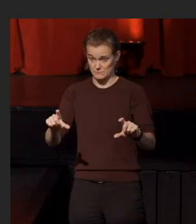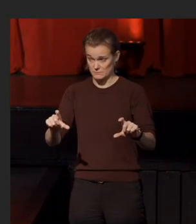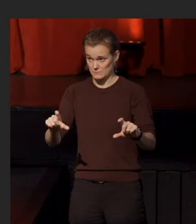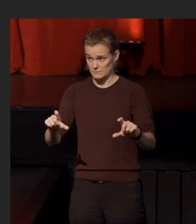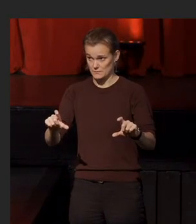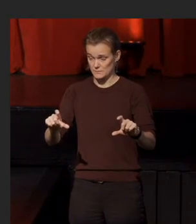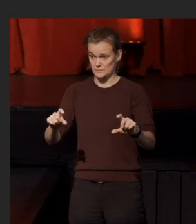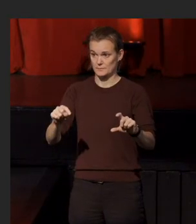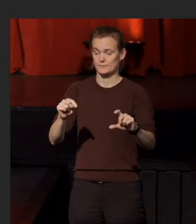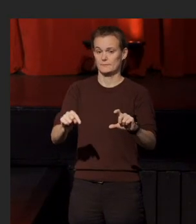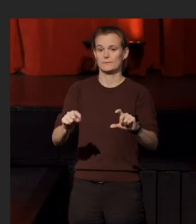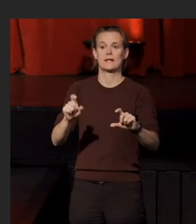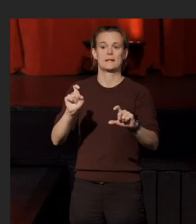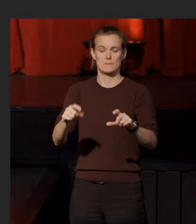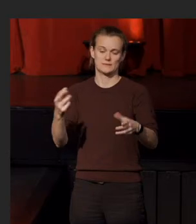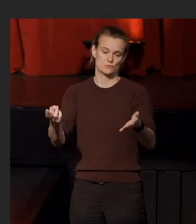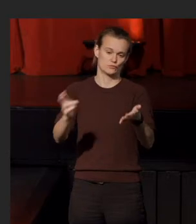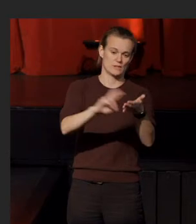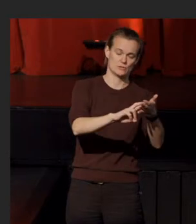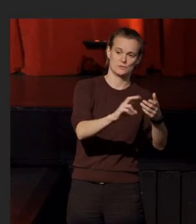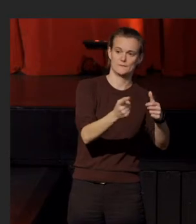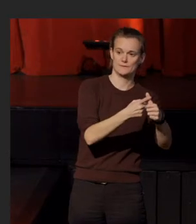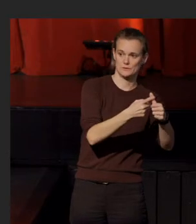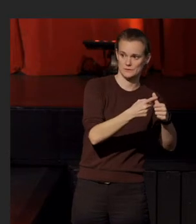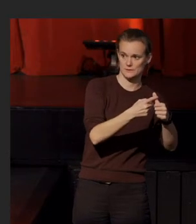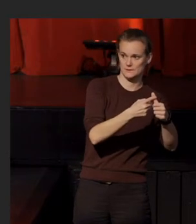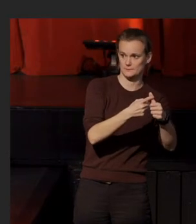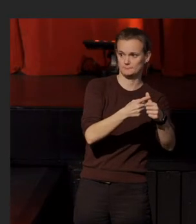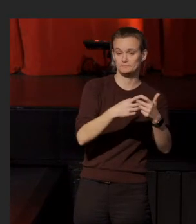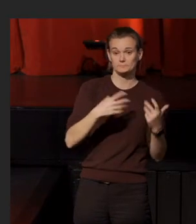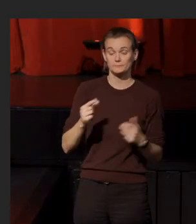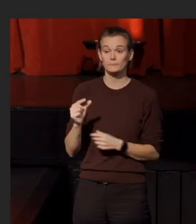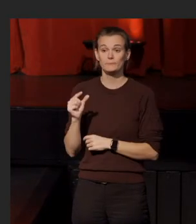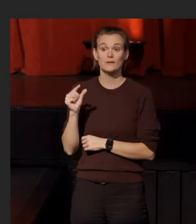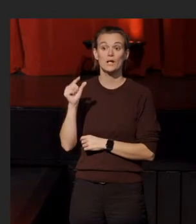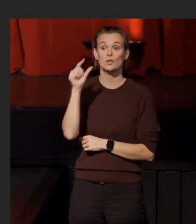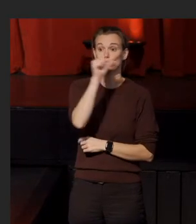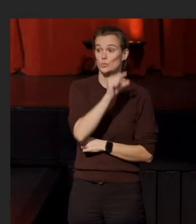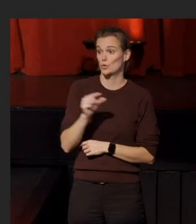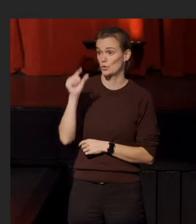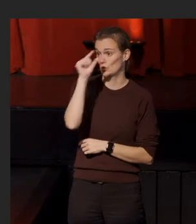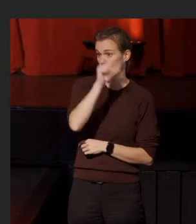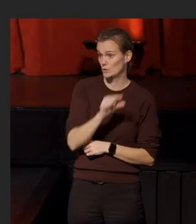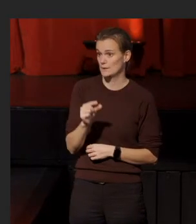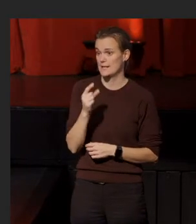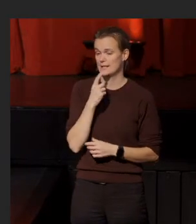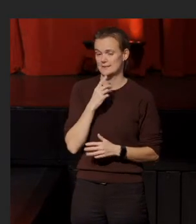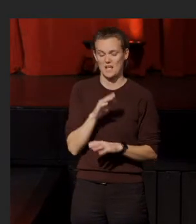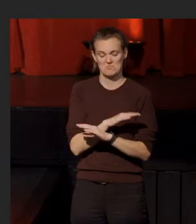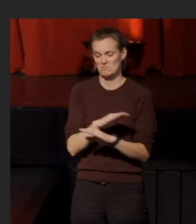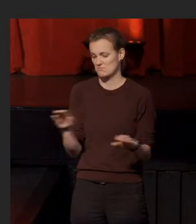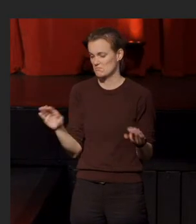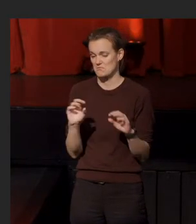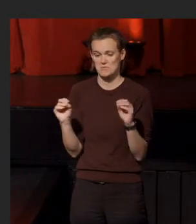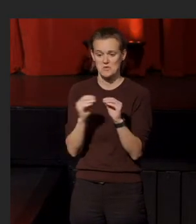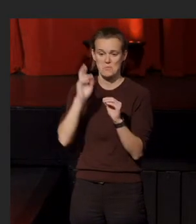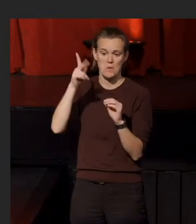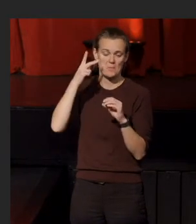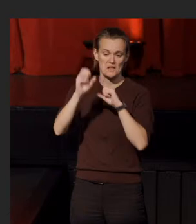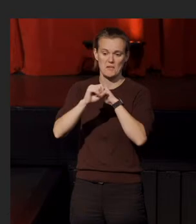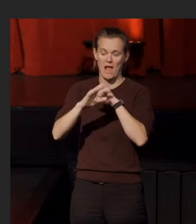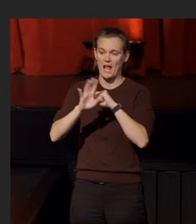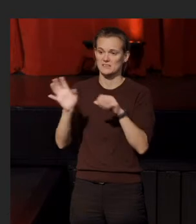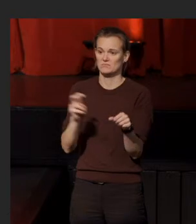needs to go into this registry. So Google decided, we're not doing political ads then, we'll just not be in this